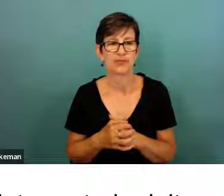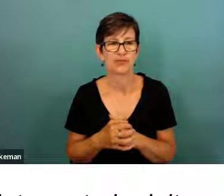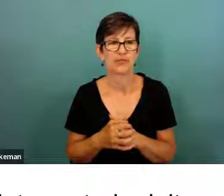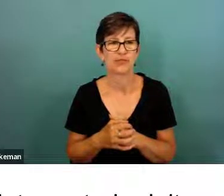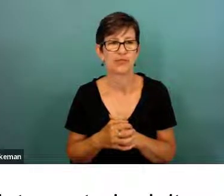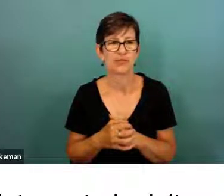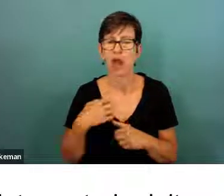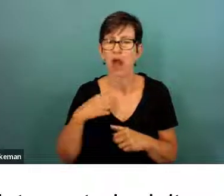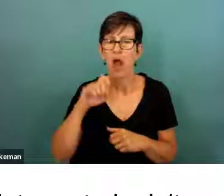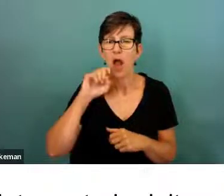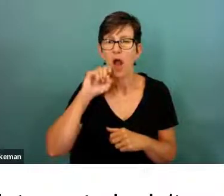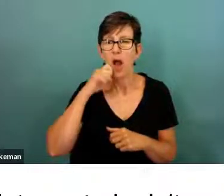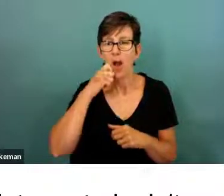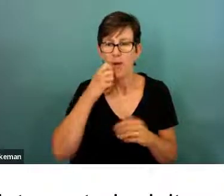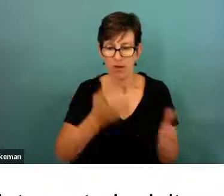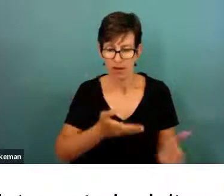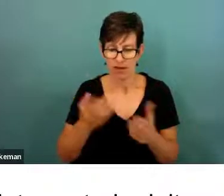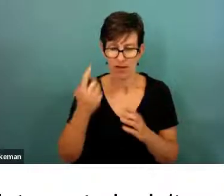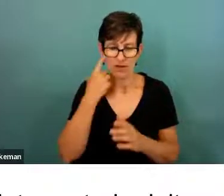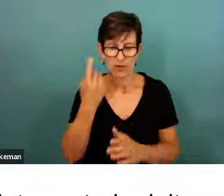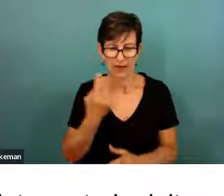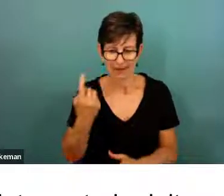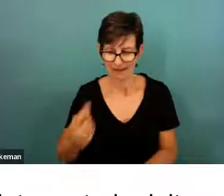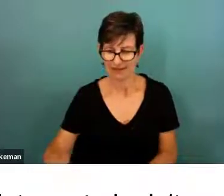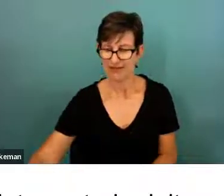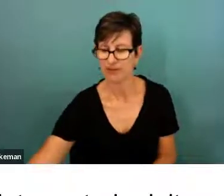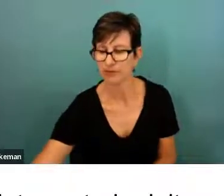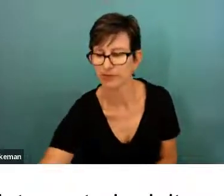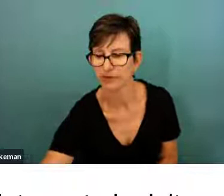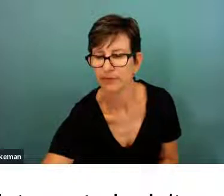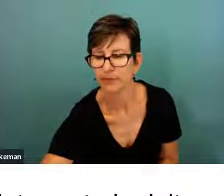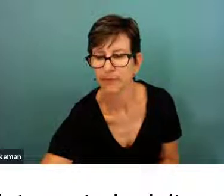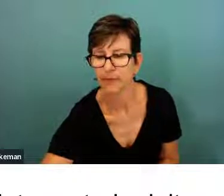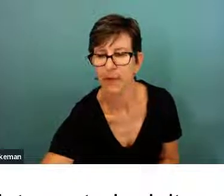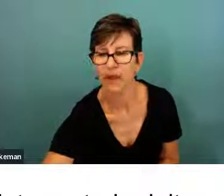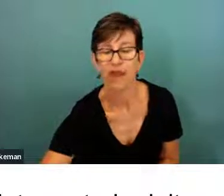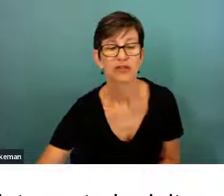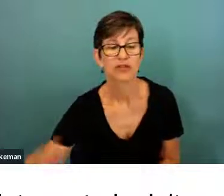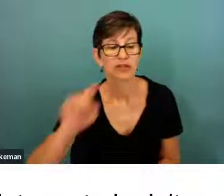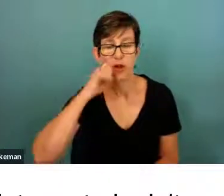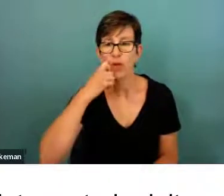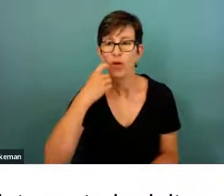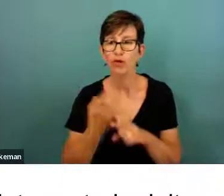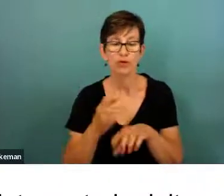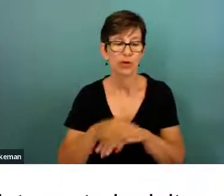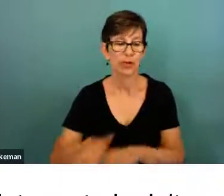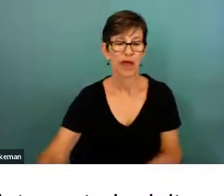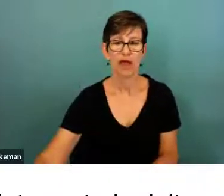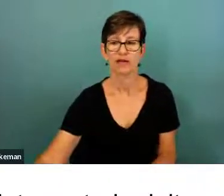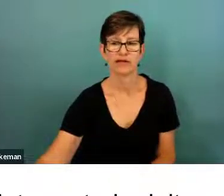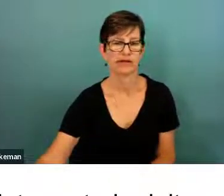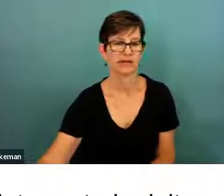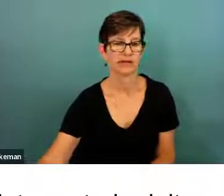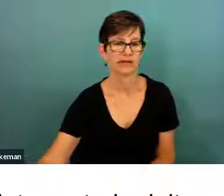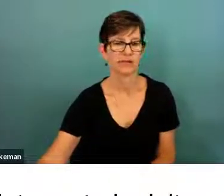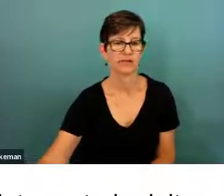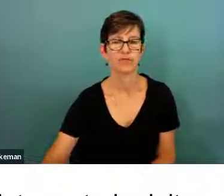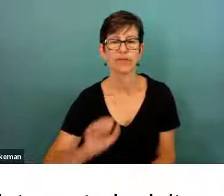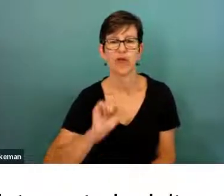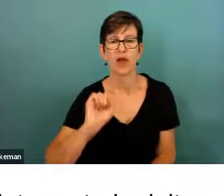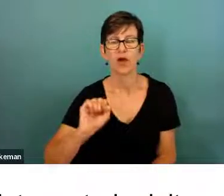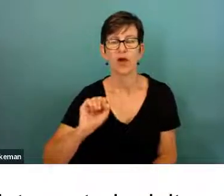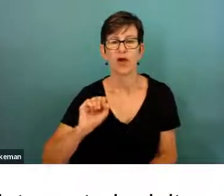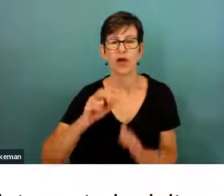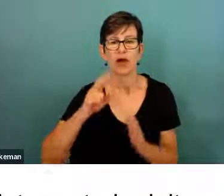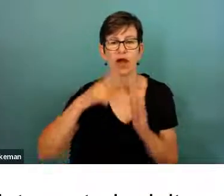I'm just going to hand over to Kate, who's going to talk to you about the literacy needs